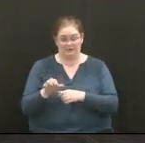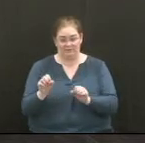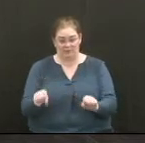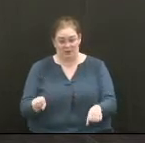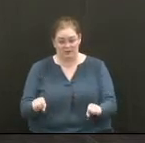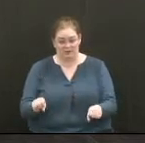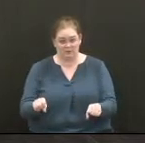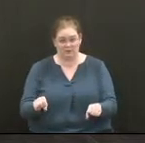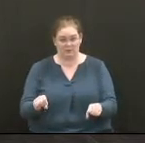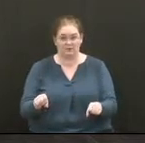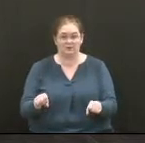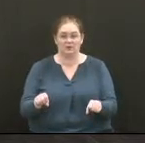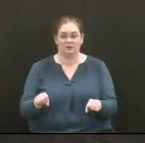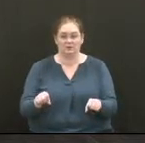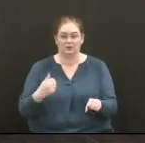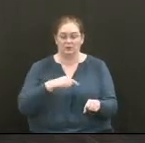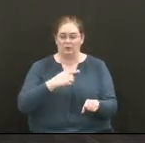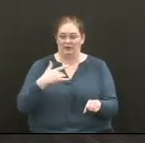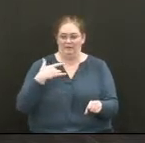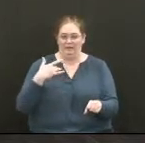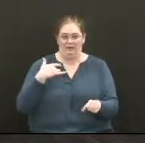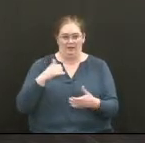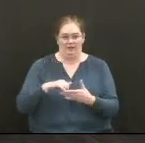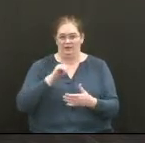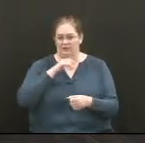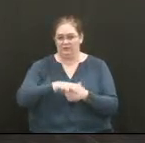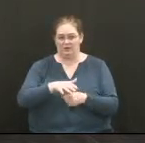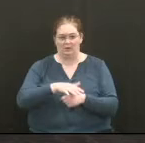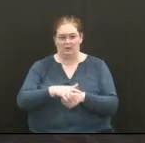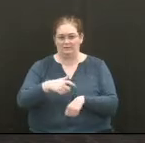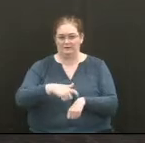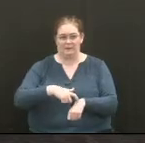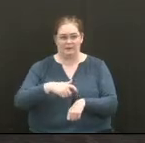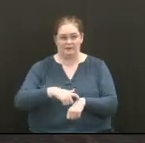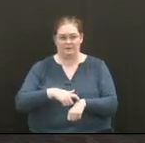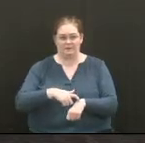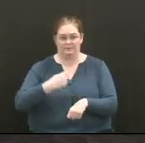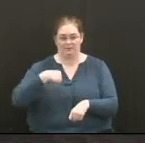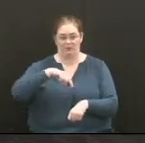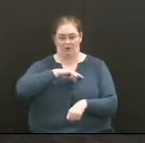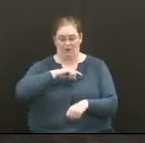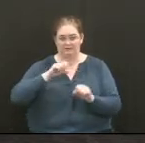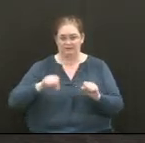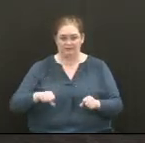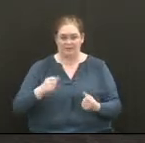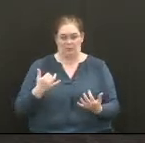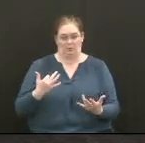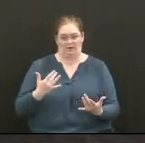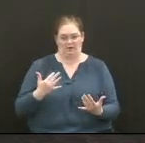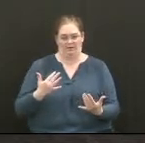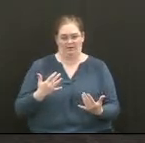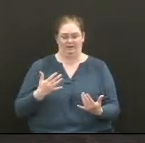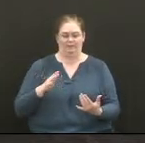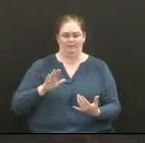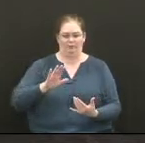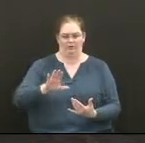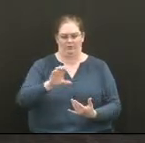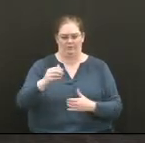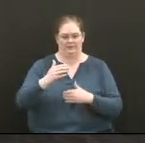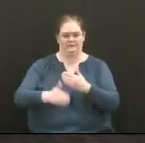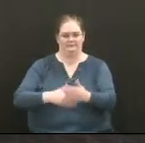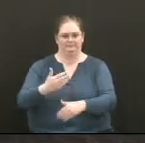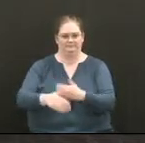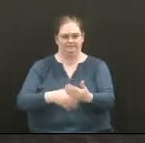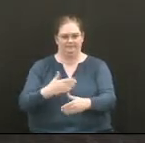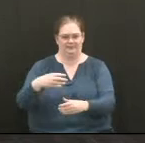possible, we felt that there is not enough time for us to be able to wait for that,